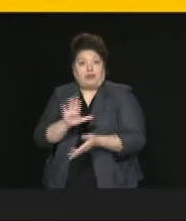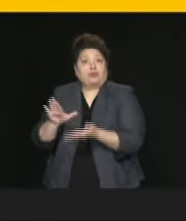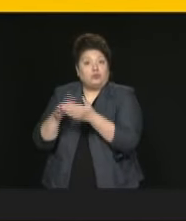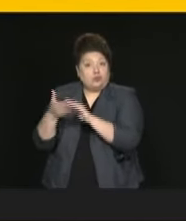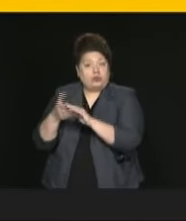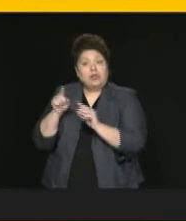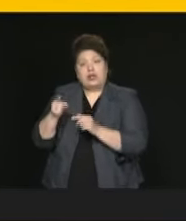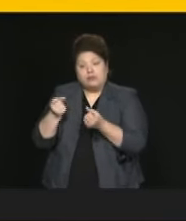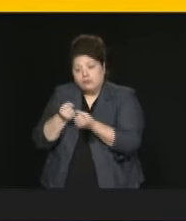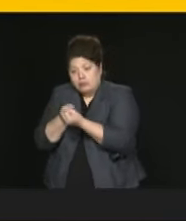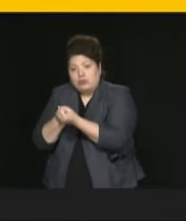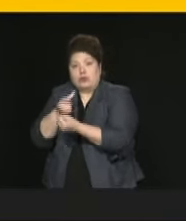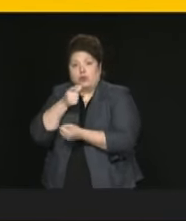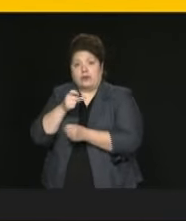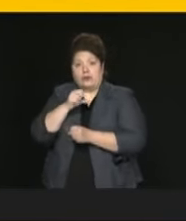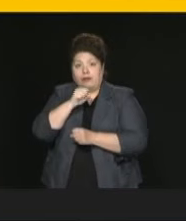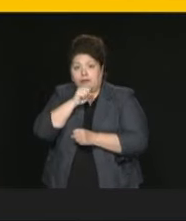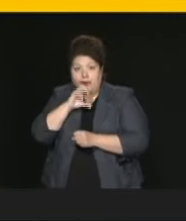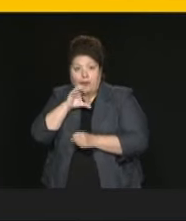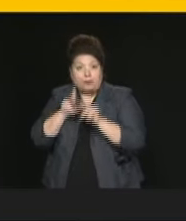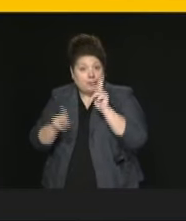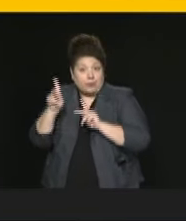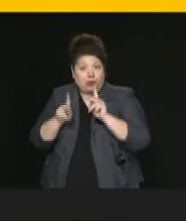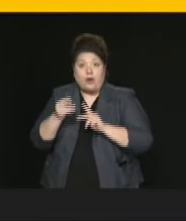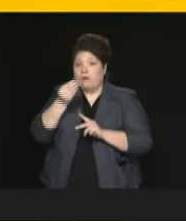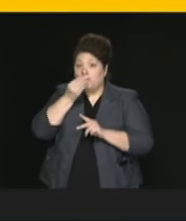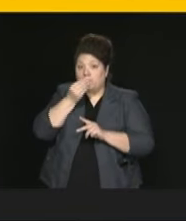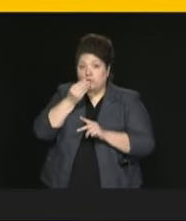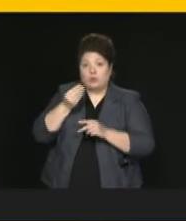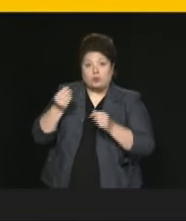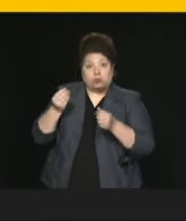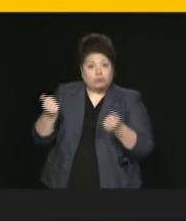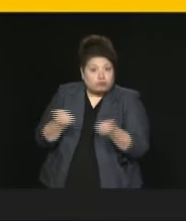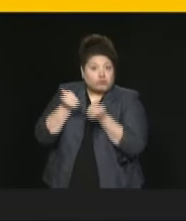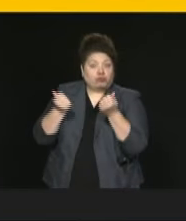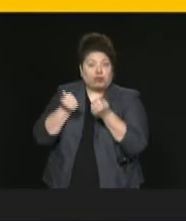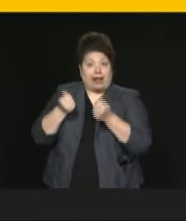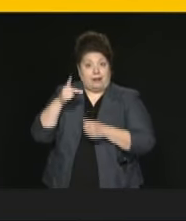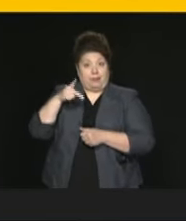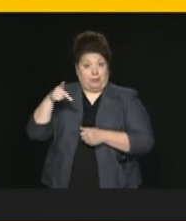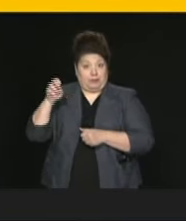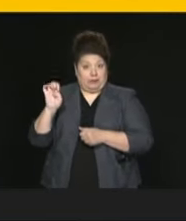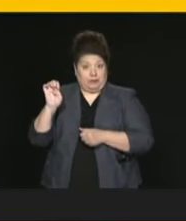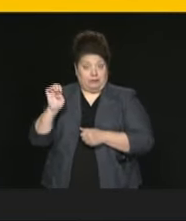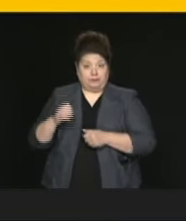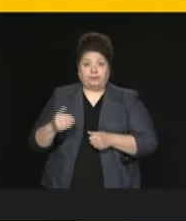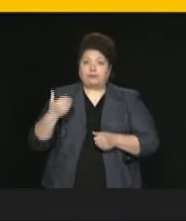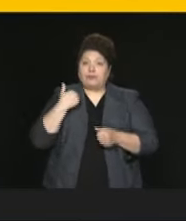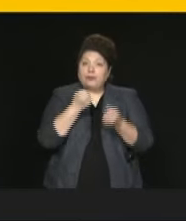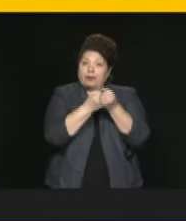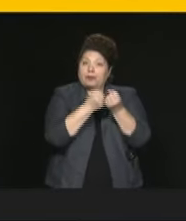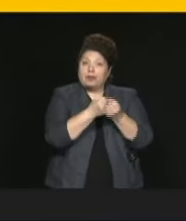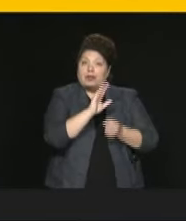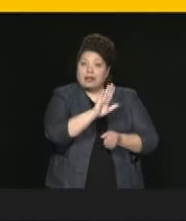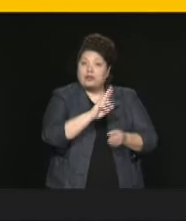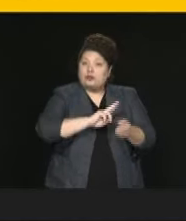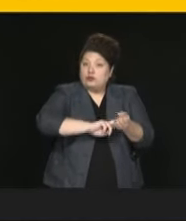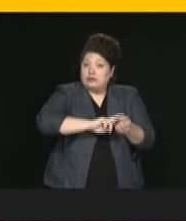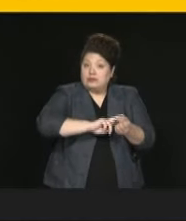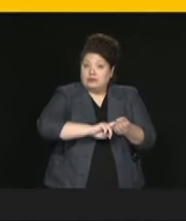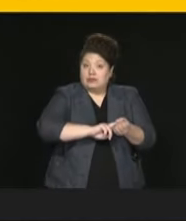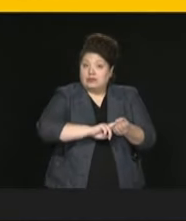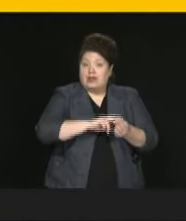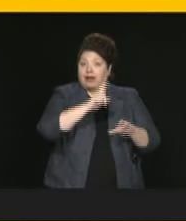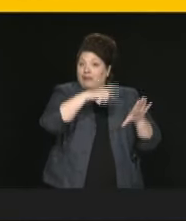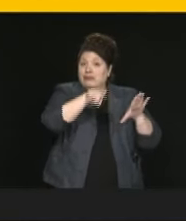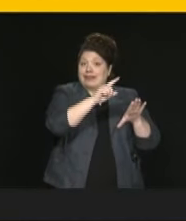PPE. We're also providing direct nursing services to 19 Saskatchewan First Nations communities and are providing support such as nursing